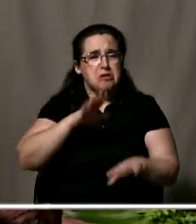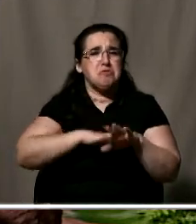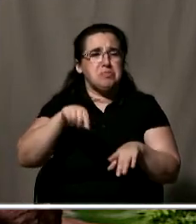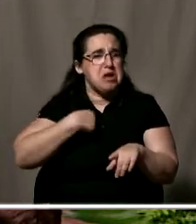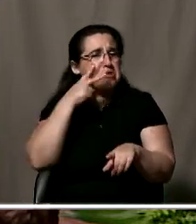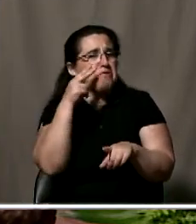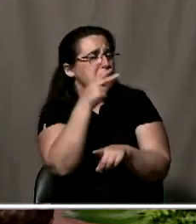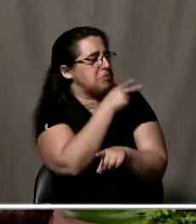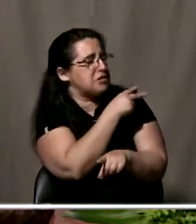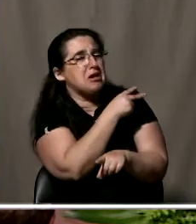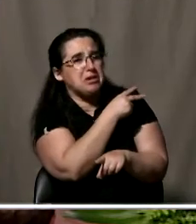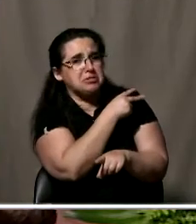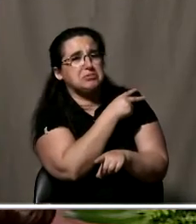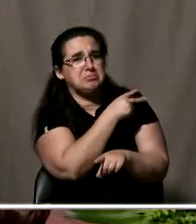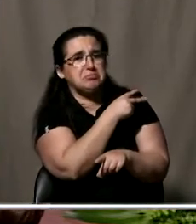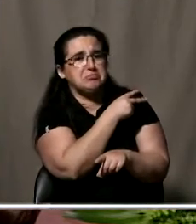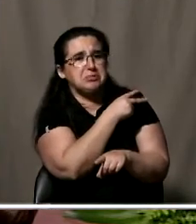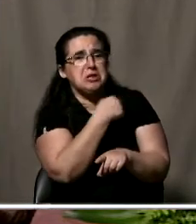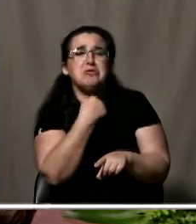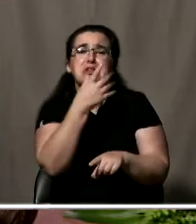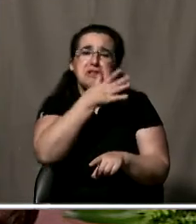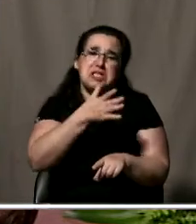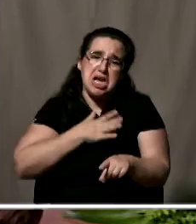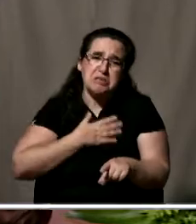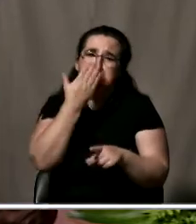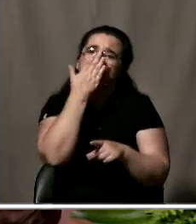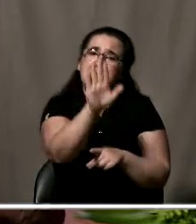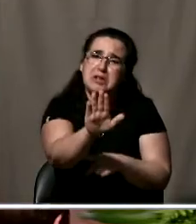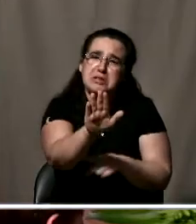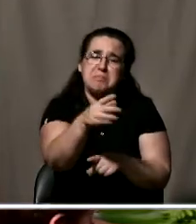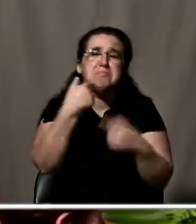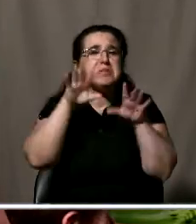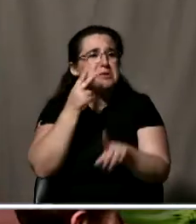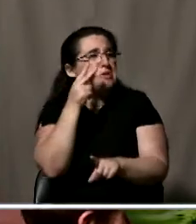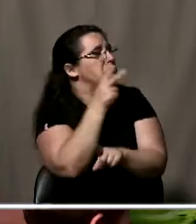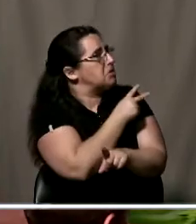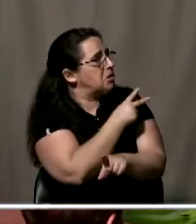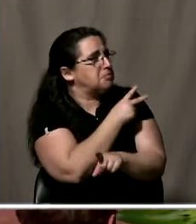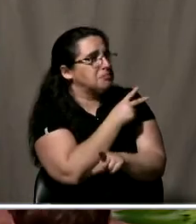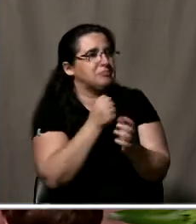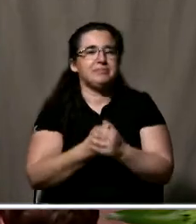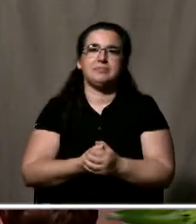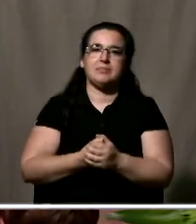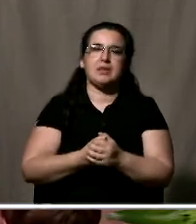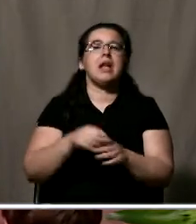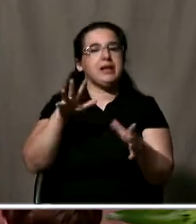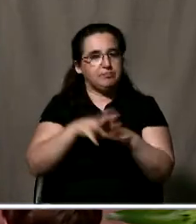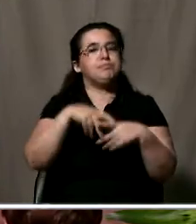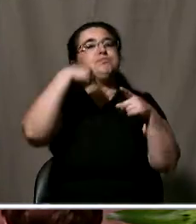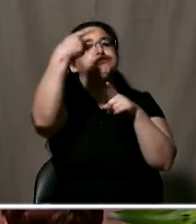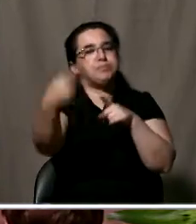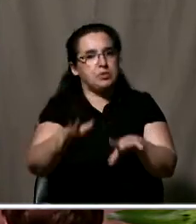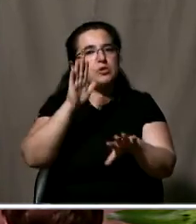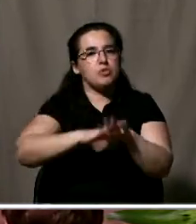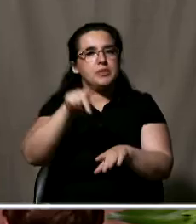estava a olhar para trás. You told me not to look back. Tu tinhas-me dito para não olhar para trás. I was looking back. E eu olhei para trás. You're going to crash if you look back.